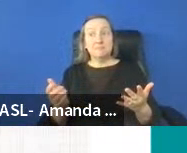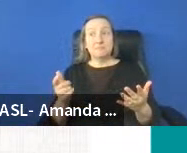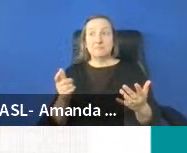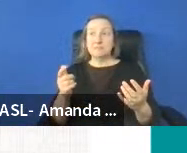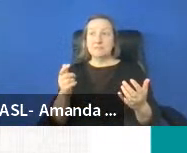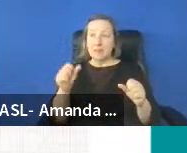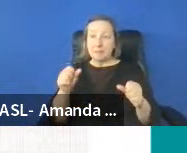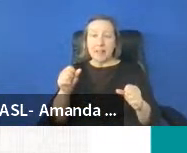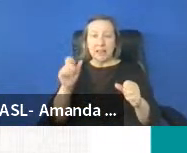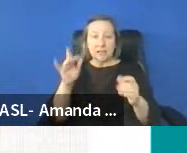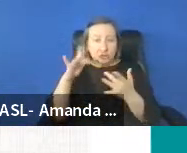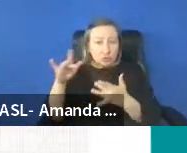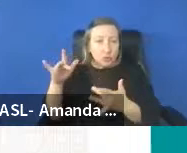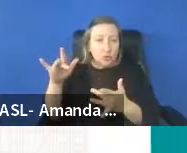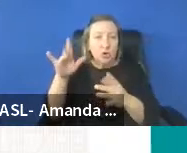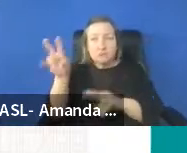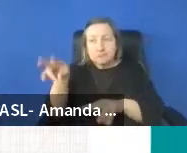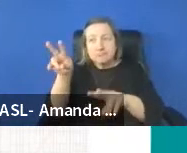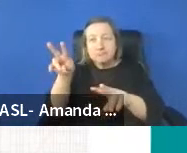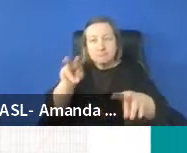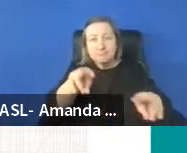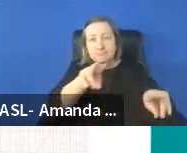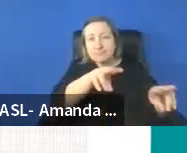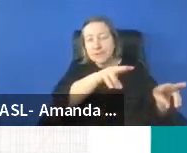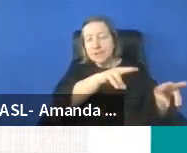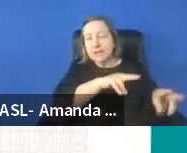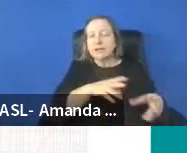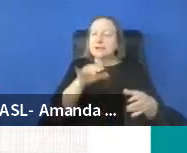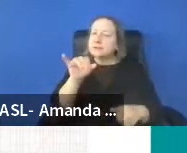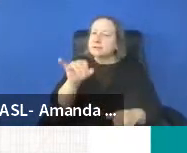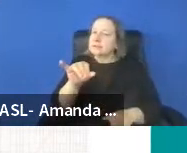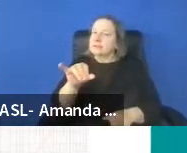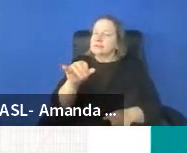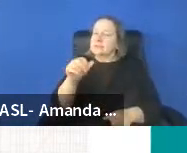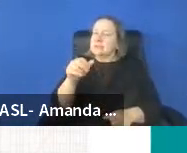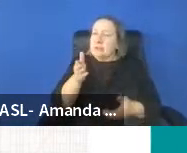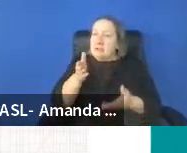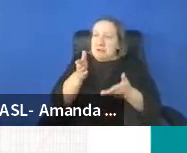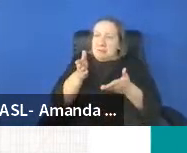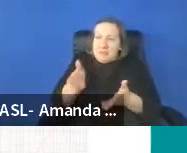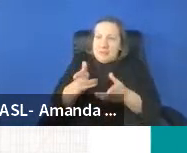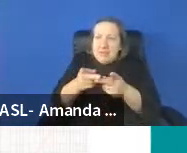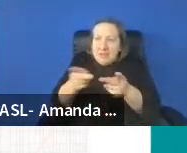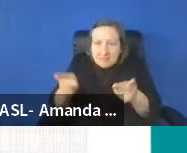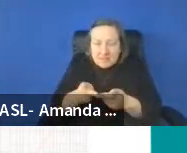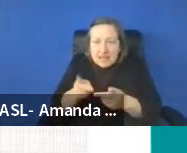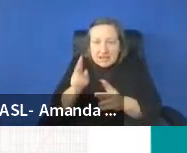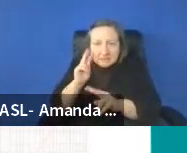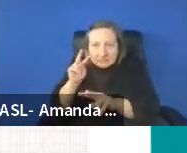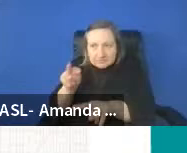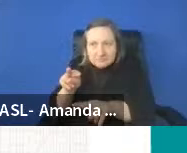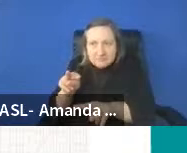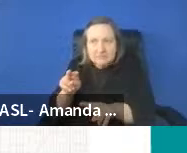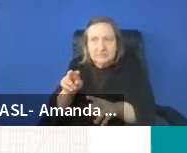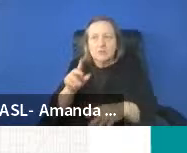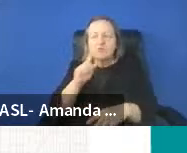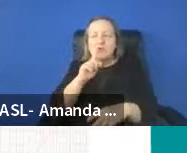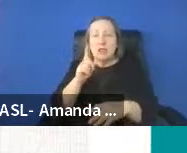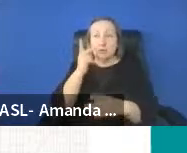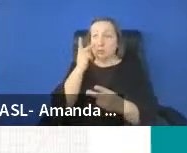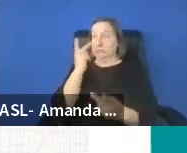taking that tour and being there, you know, a picture just to see is